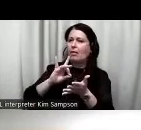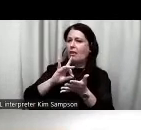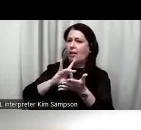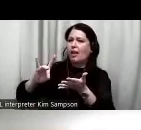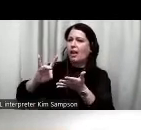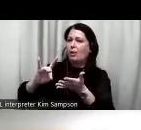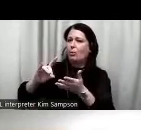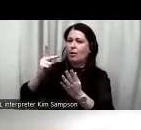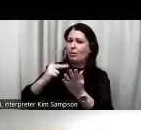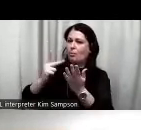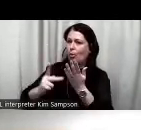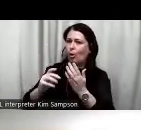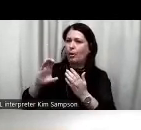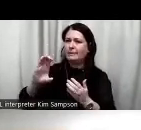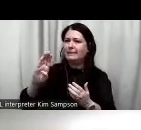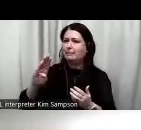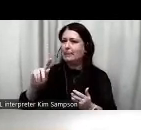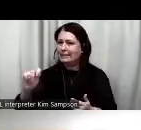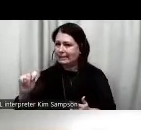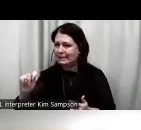cognitive behavioral therapy.